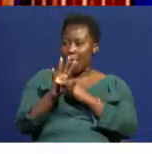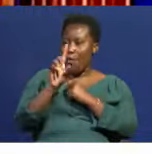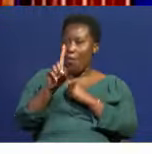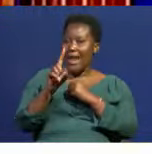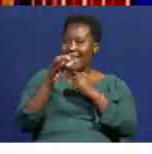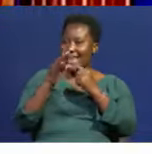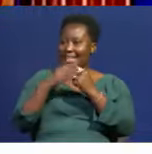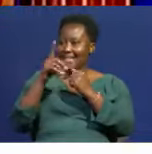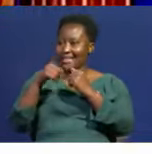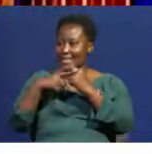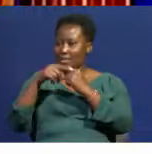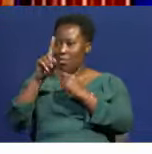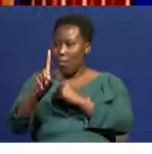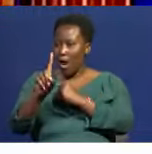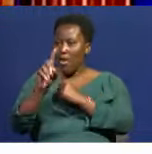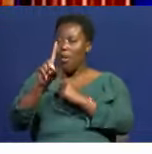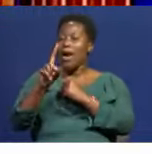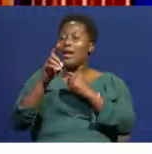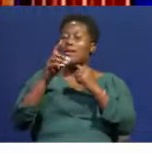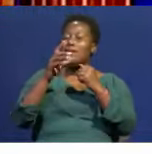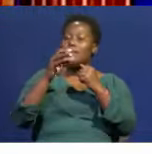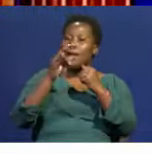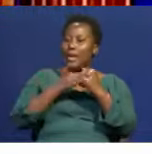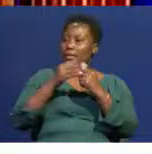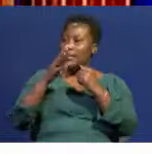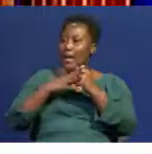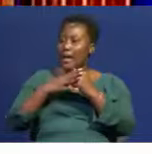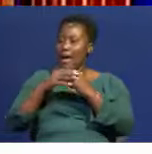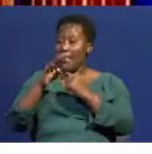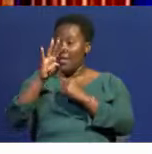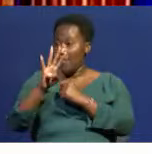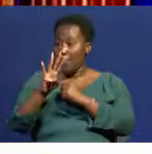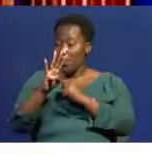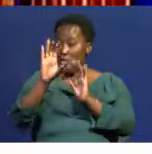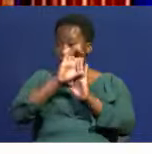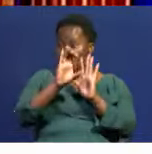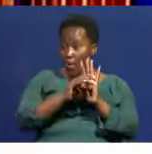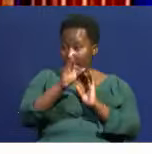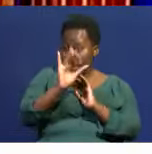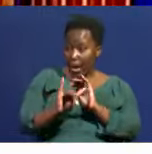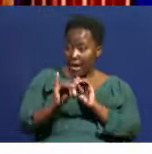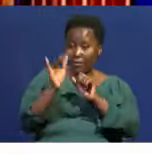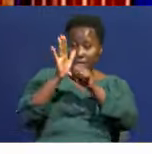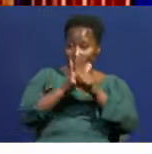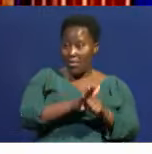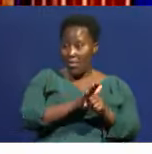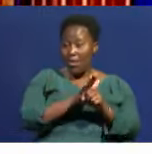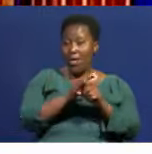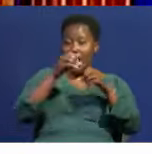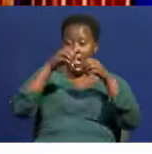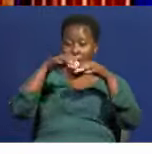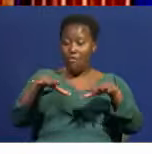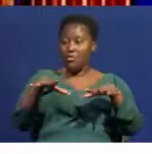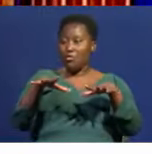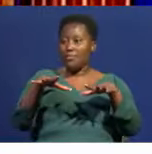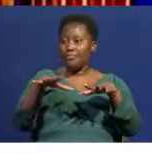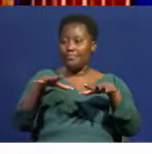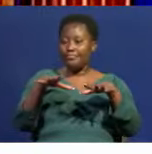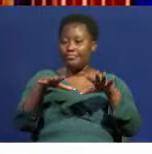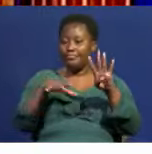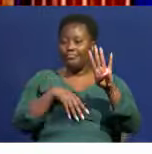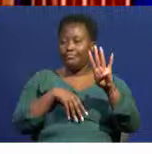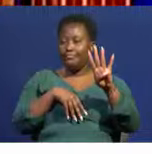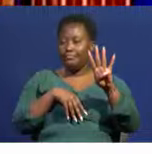174, 186(1), 189(1), and the fourth schedule to the Constitution by undermining devolution.